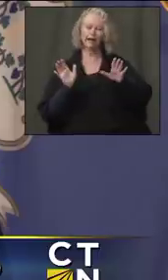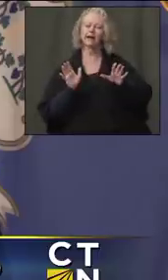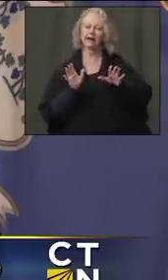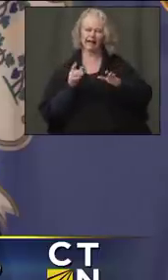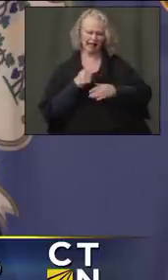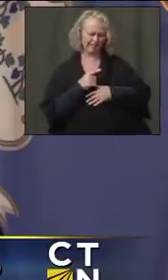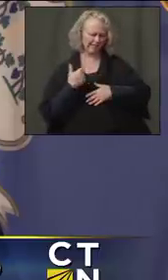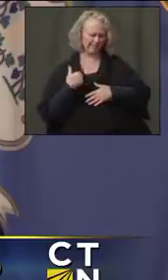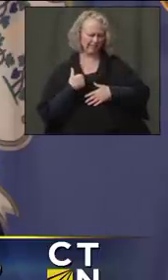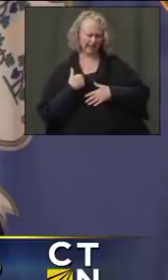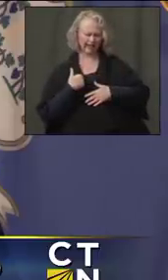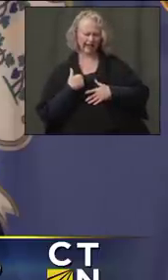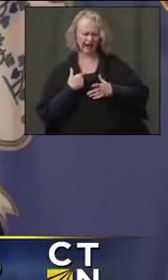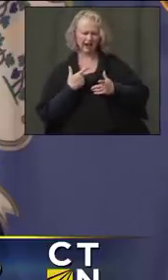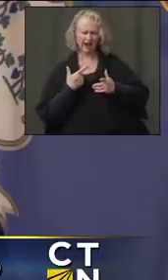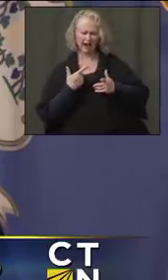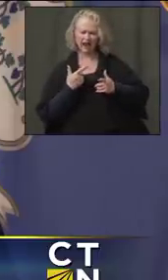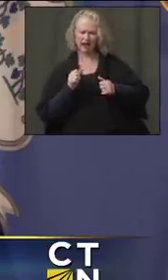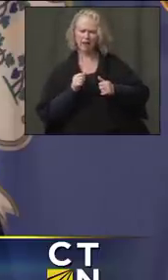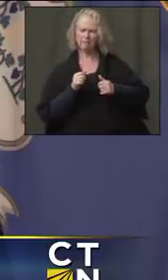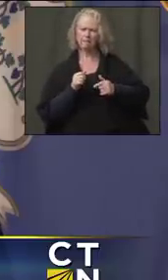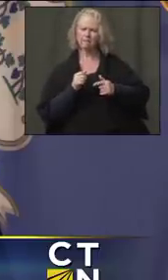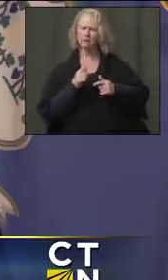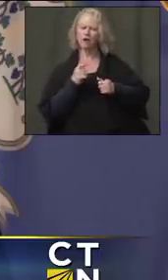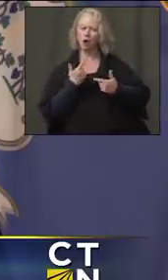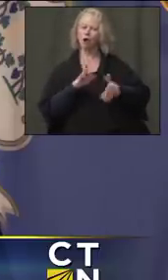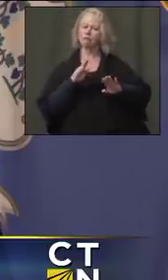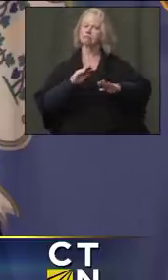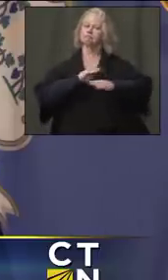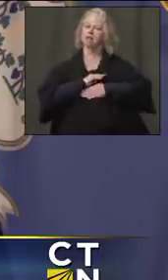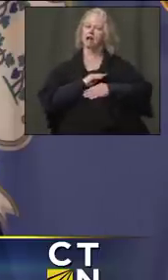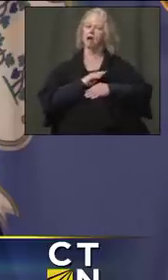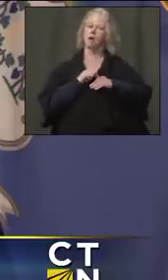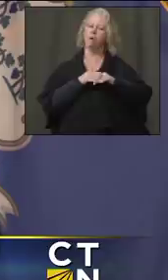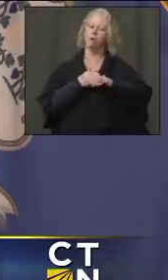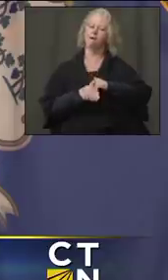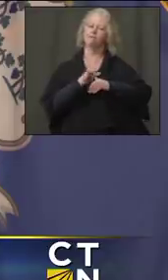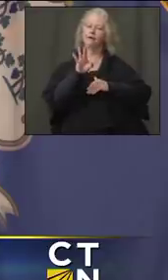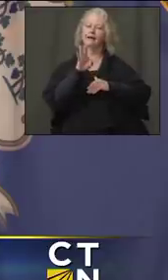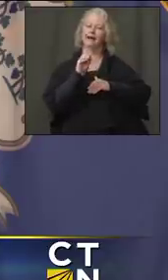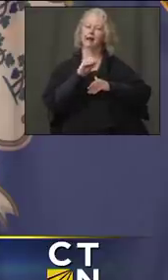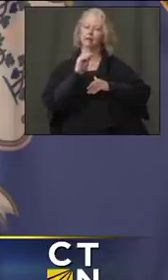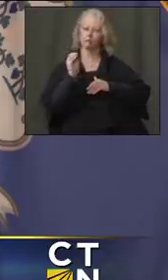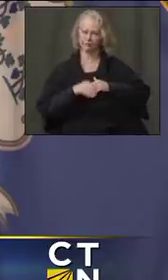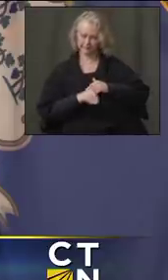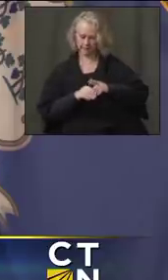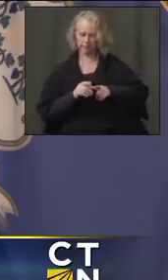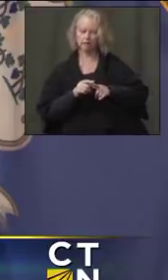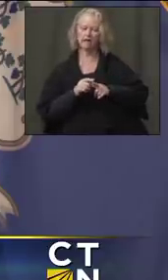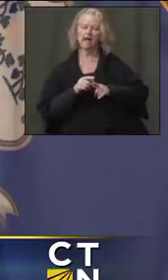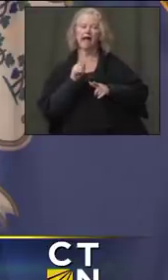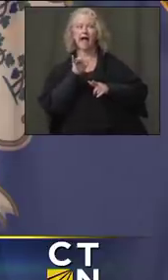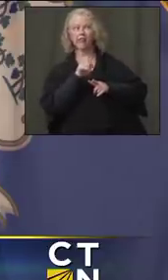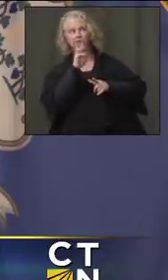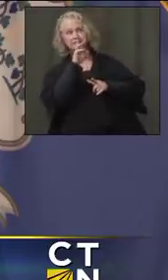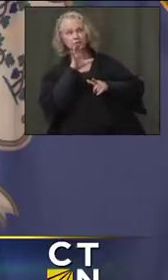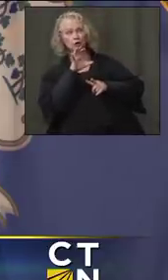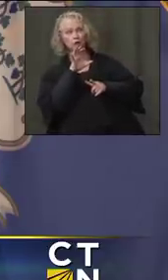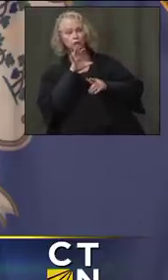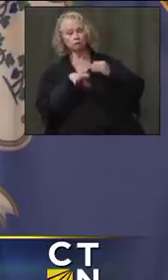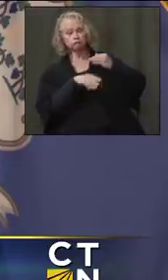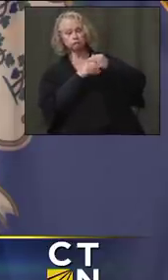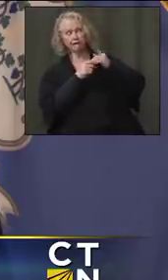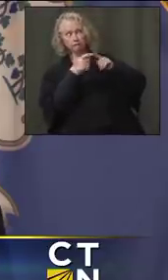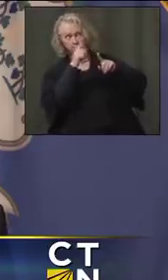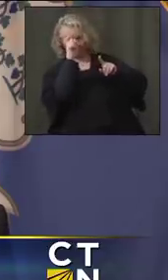over 90% of the regular unemployment claims. The $600 supplemental coming from the feds has been